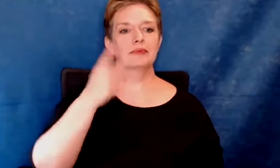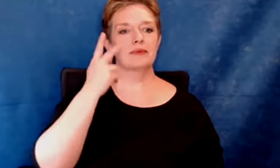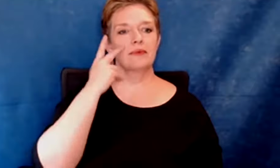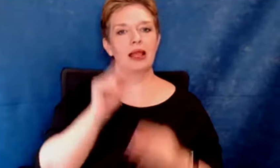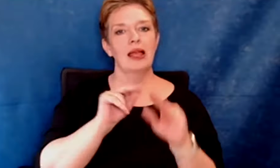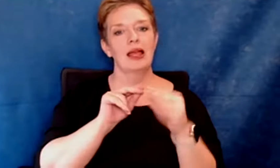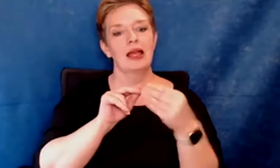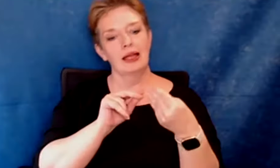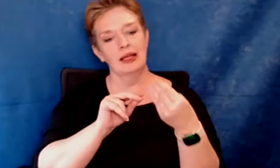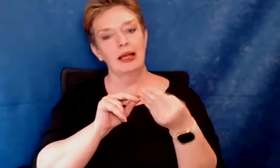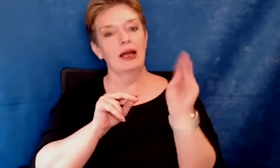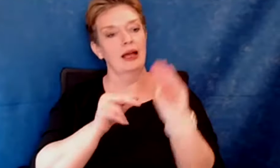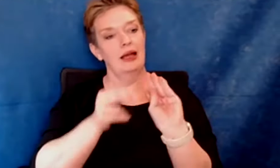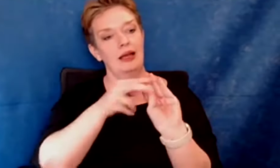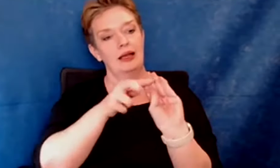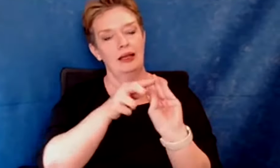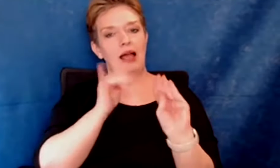couple different